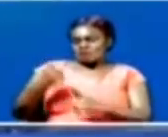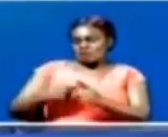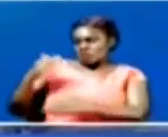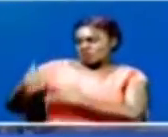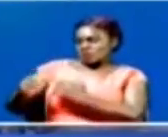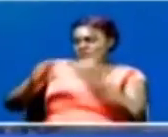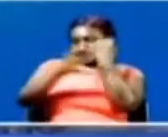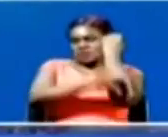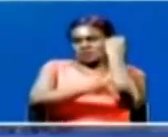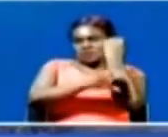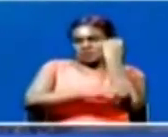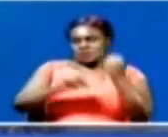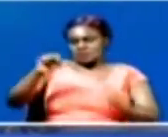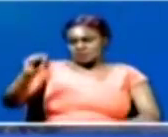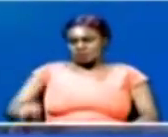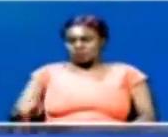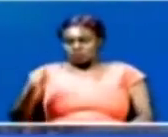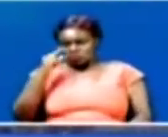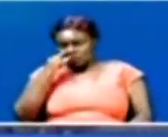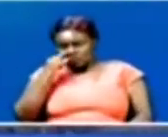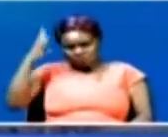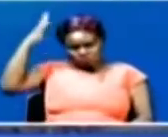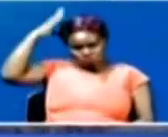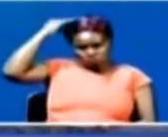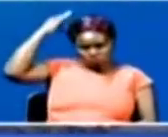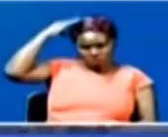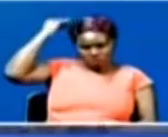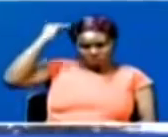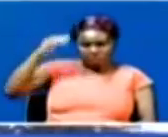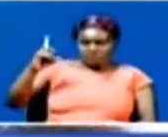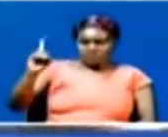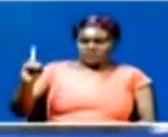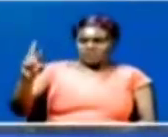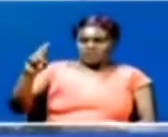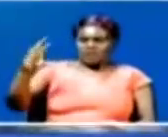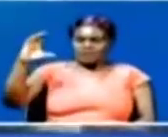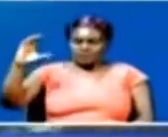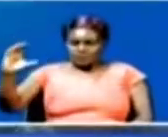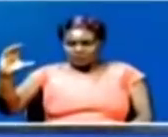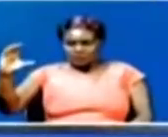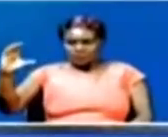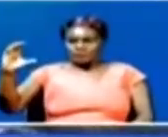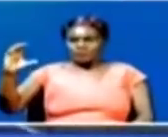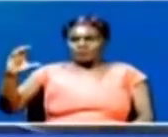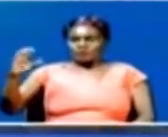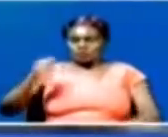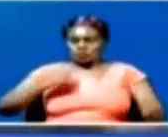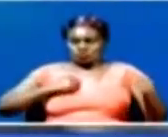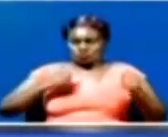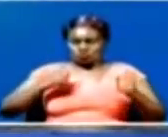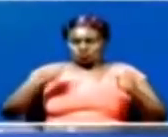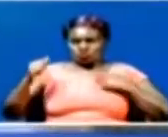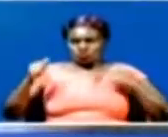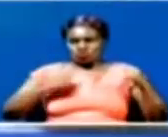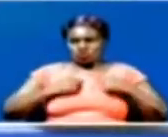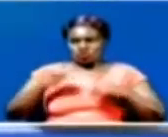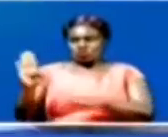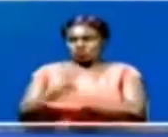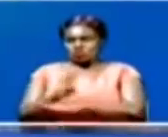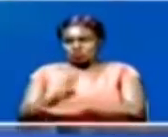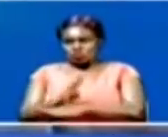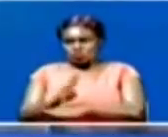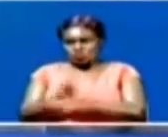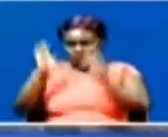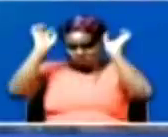countries, including South Sudan, Somalia, the Democratic Republic of Congo, Burundi, Ethiopia,